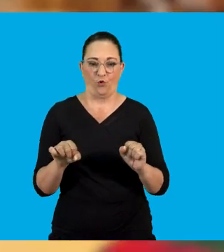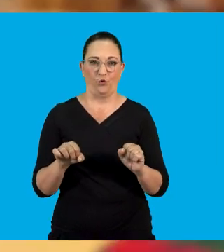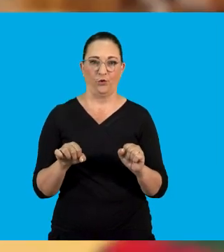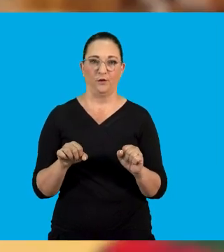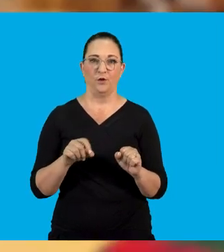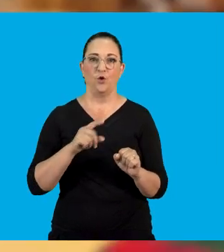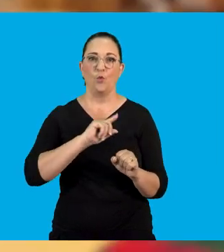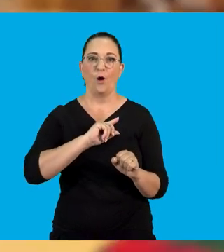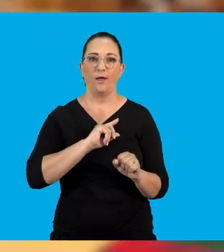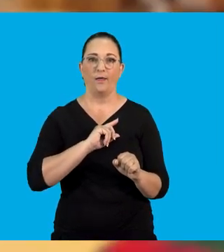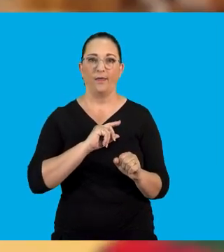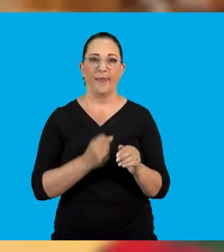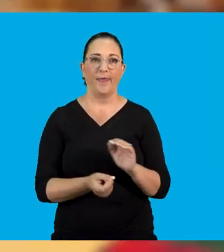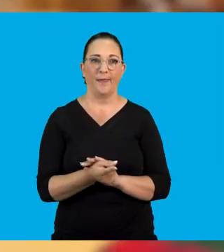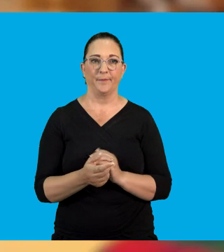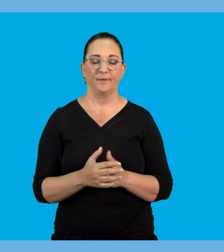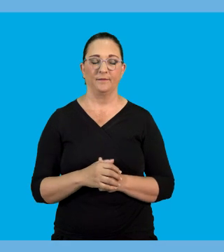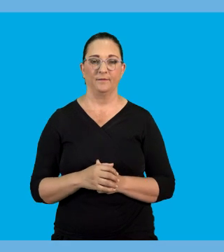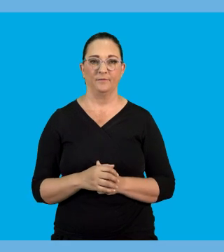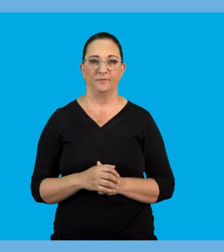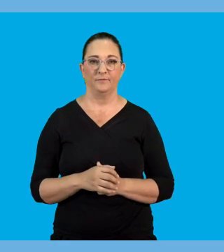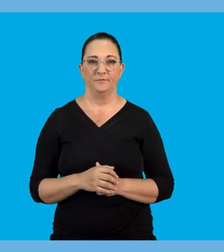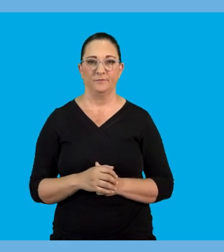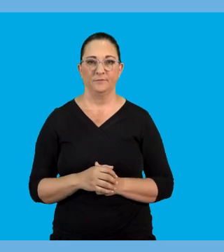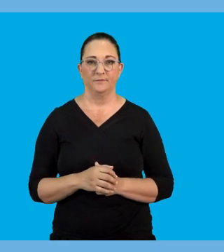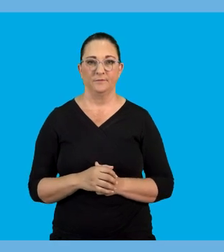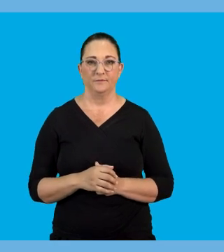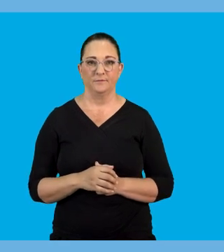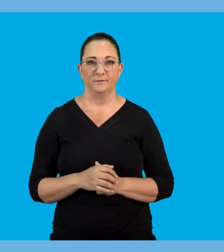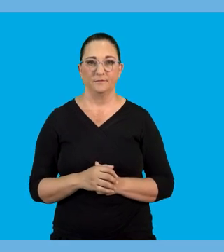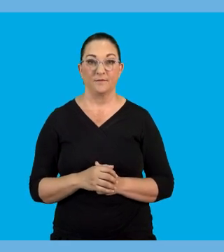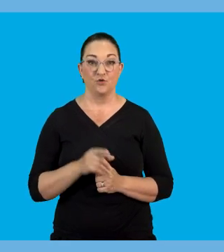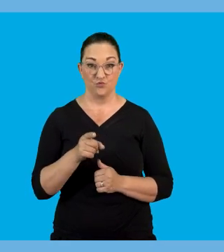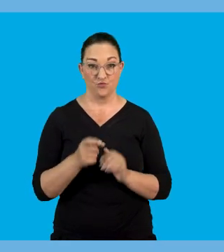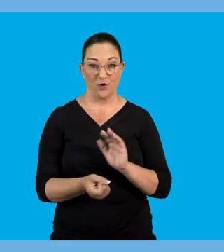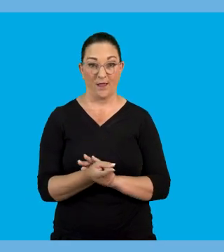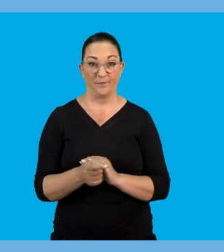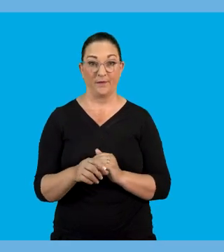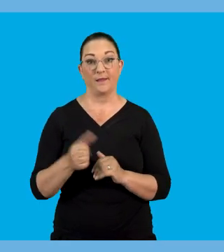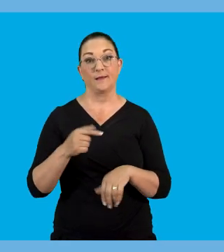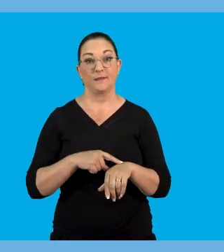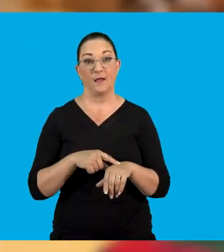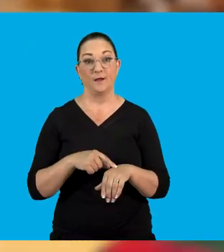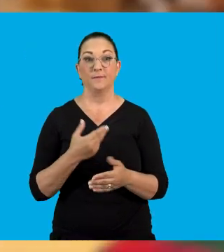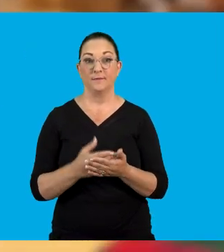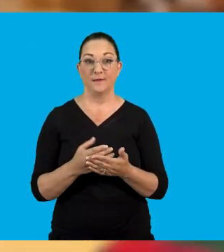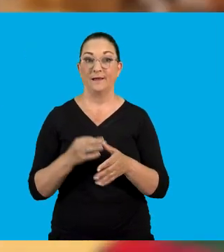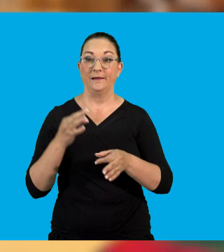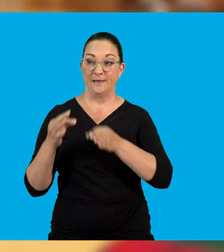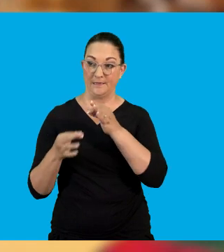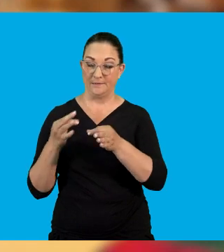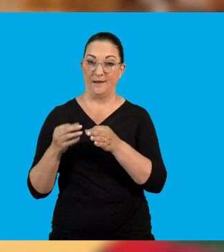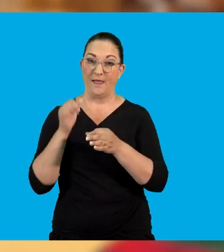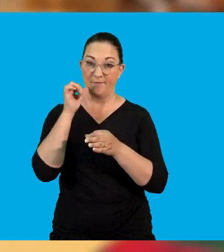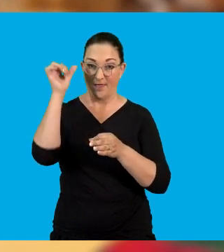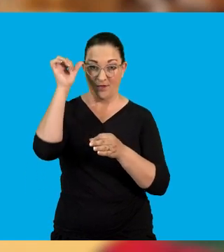get a small shock. We need to now explain why this would happen. So the next time when this happens to you, you can explain to